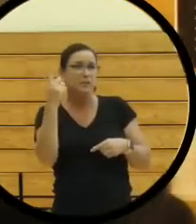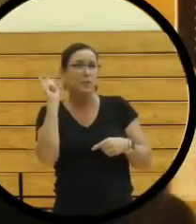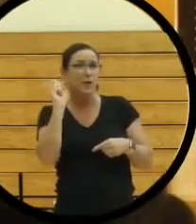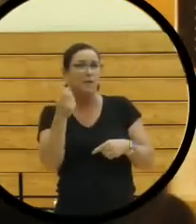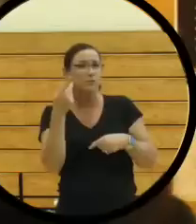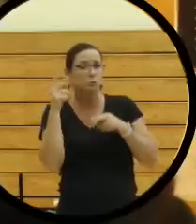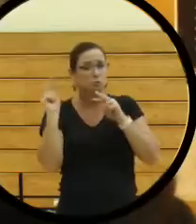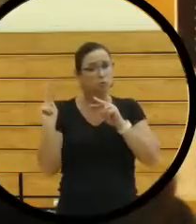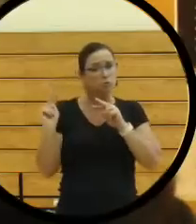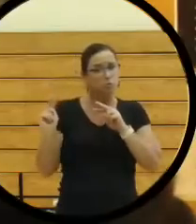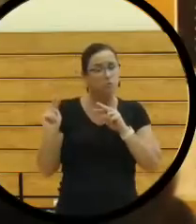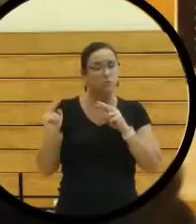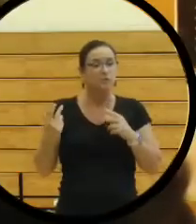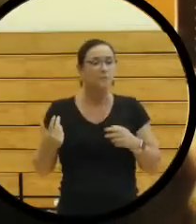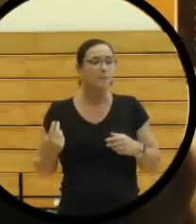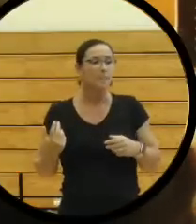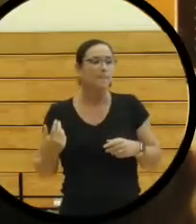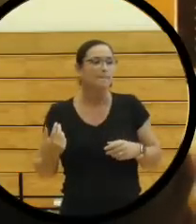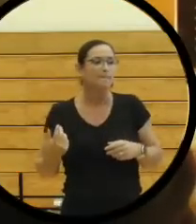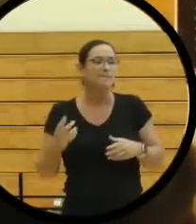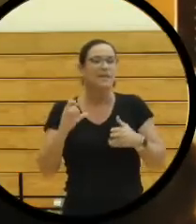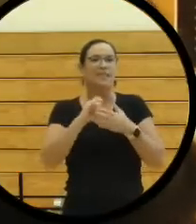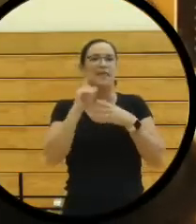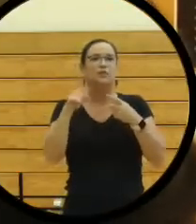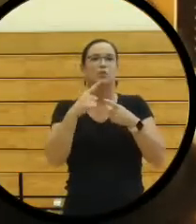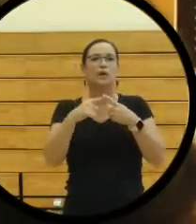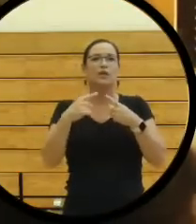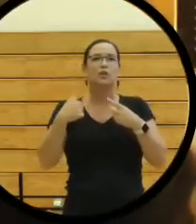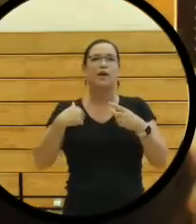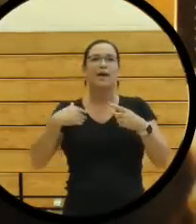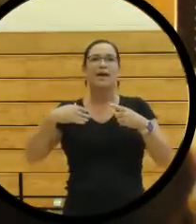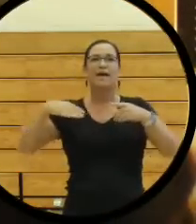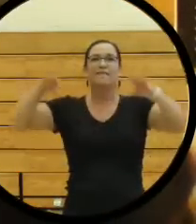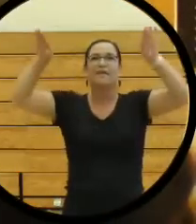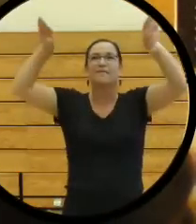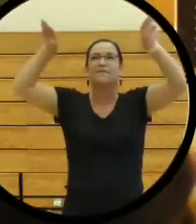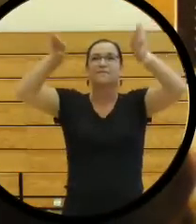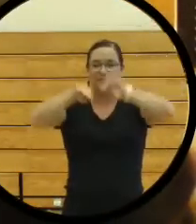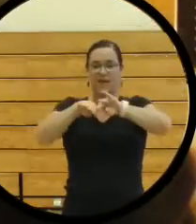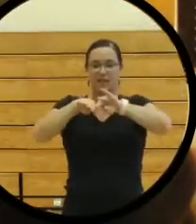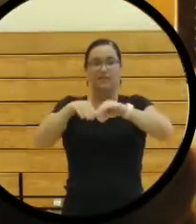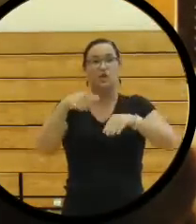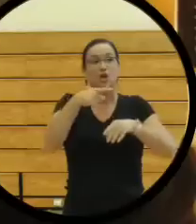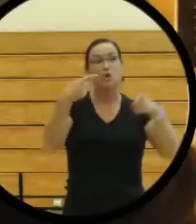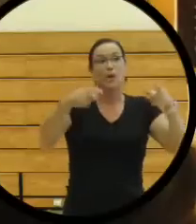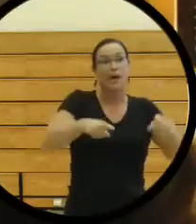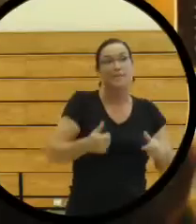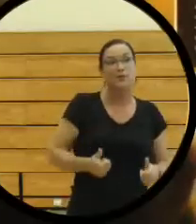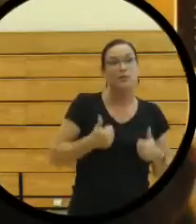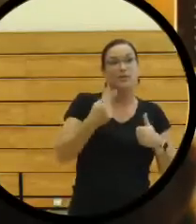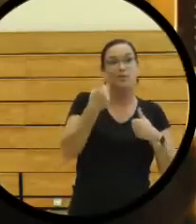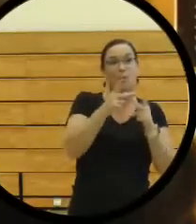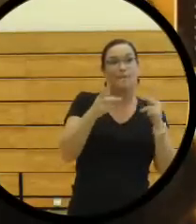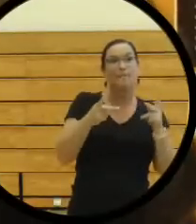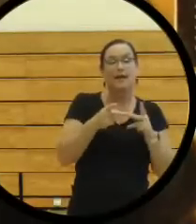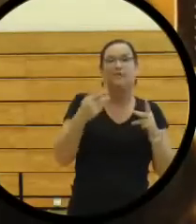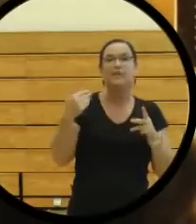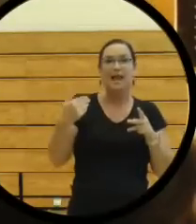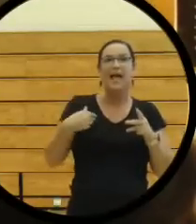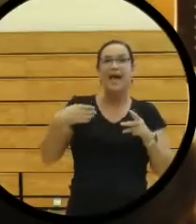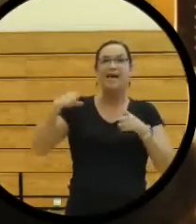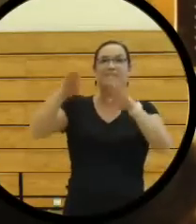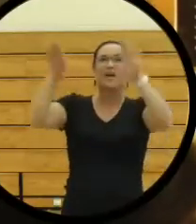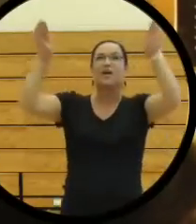Landslides are things where you have steep walled valleys, and you guys happen to live in the one place on the island that has steep